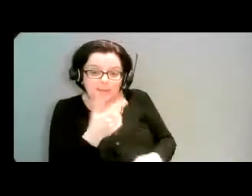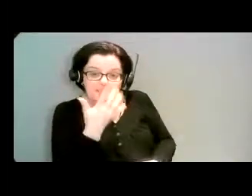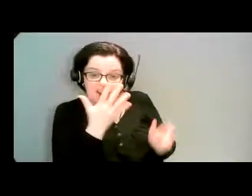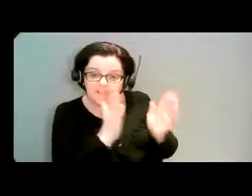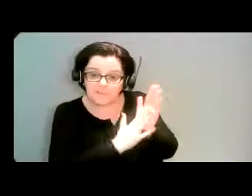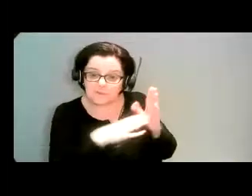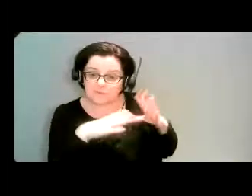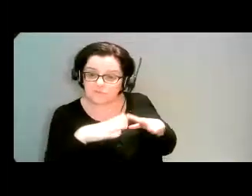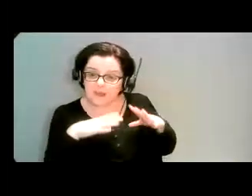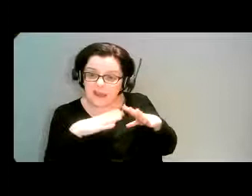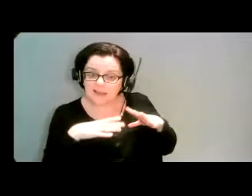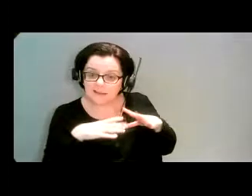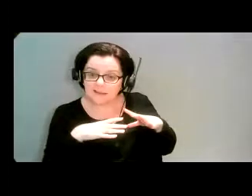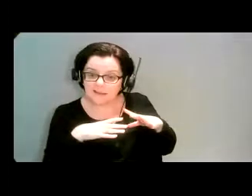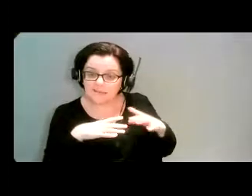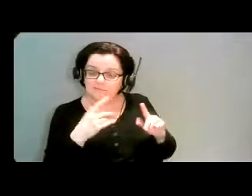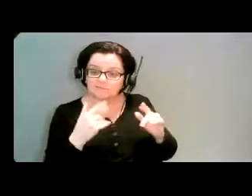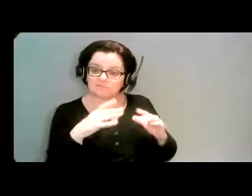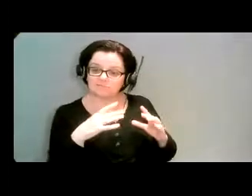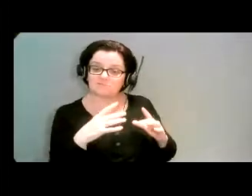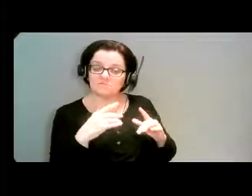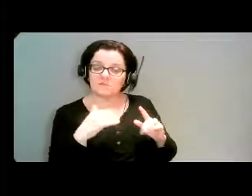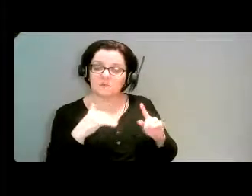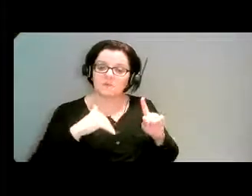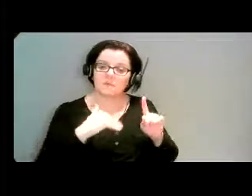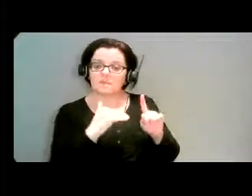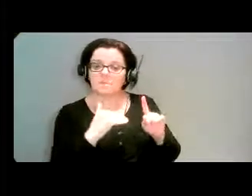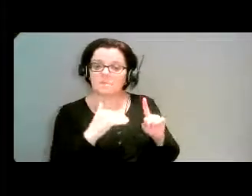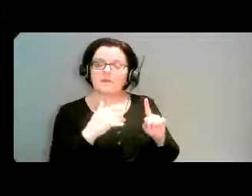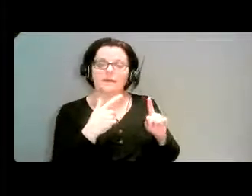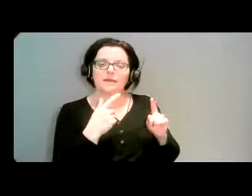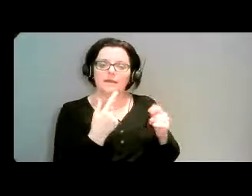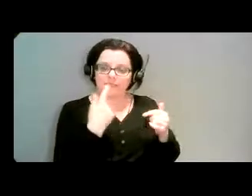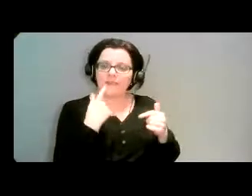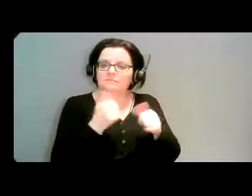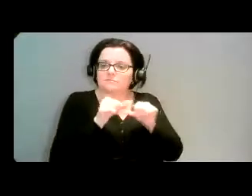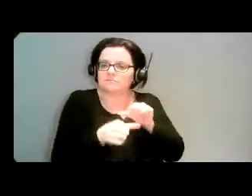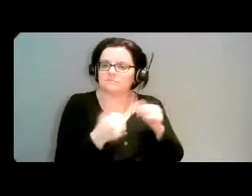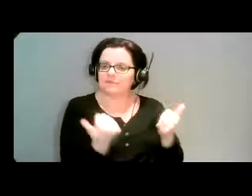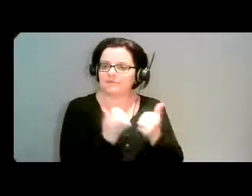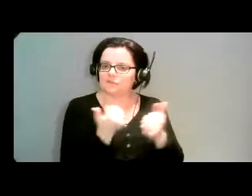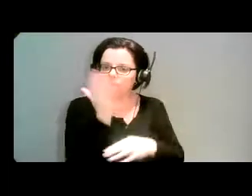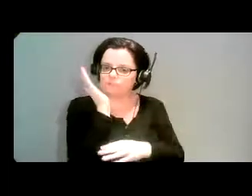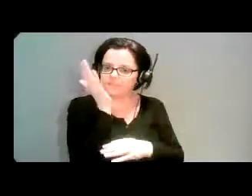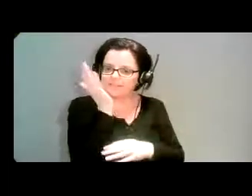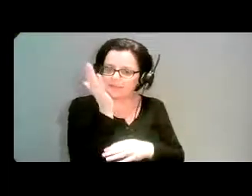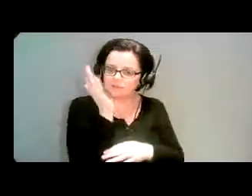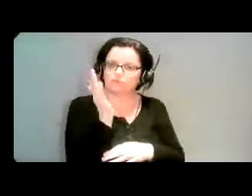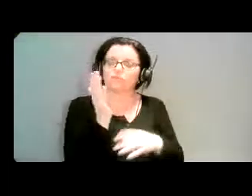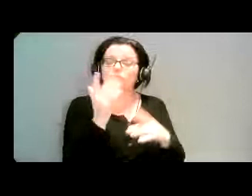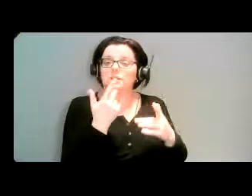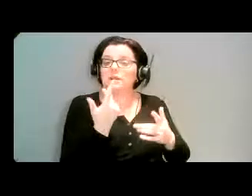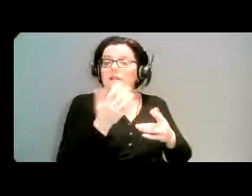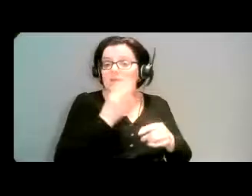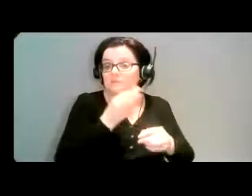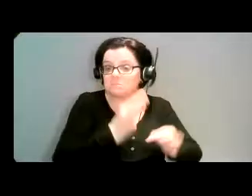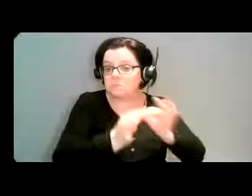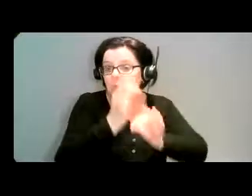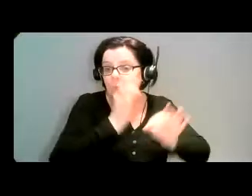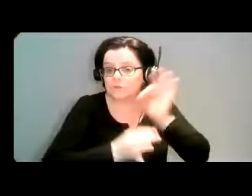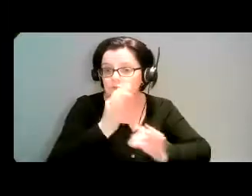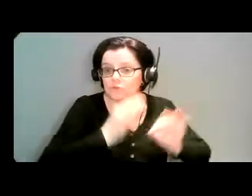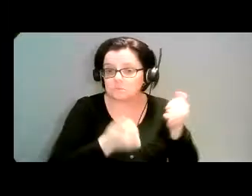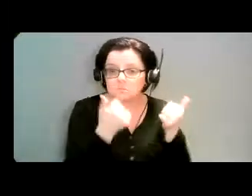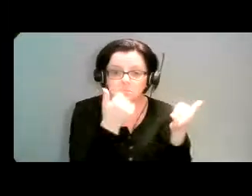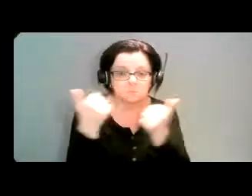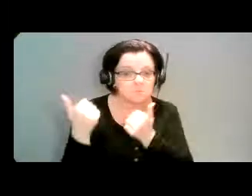then finish? You can finish off your presentation and have a few questions. Yeah, whatever. Yeah, is